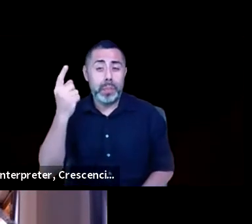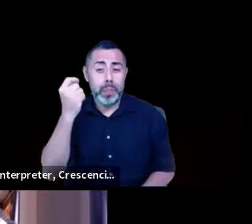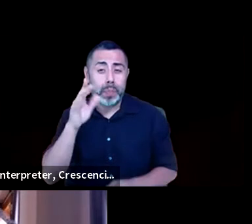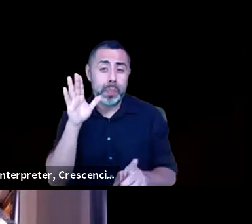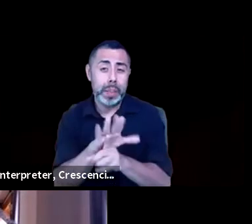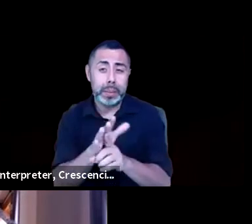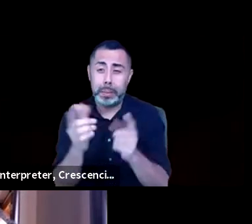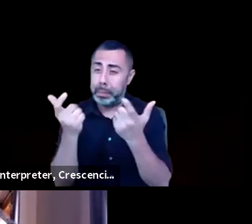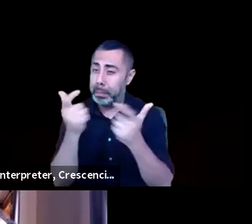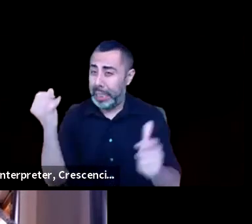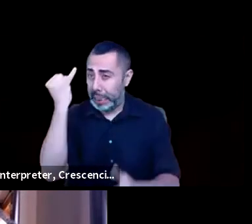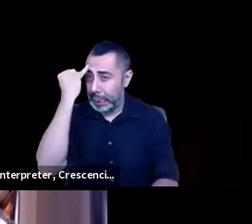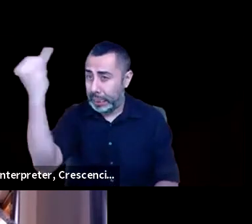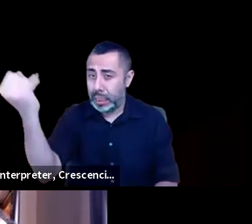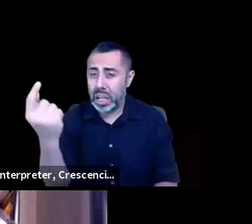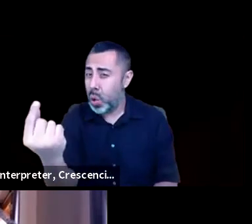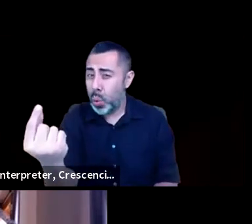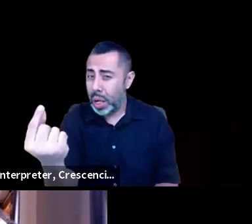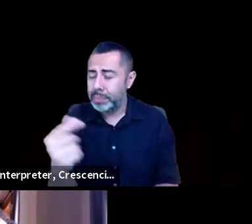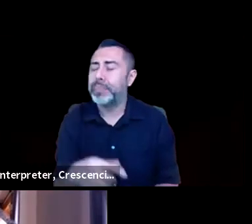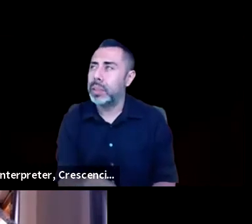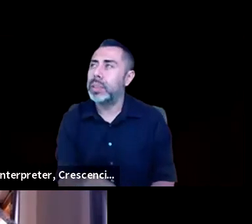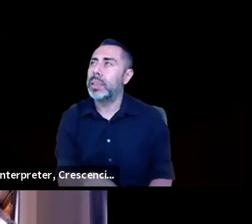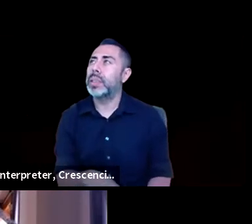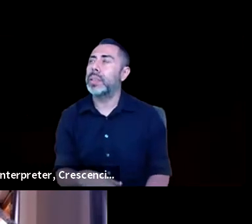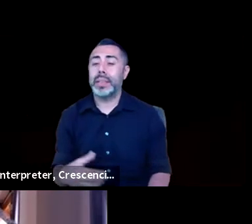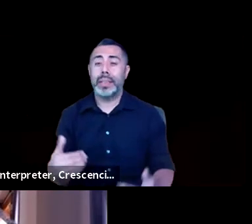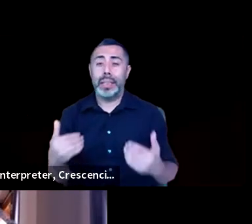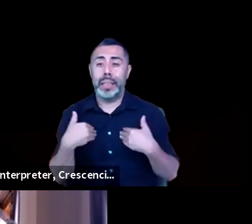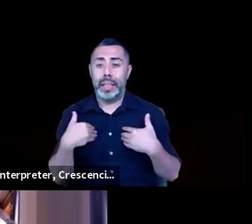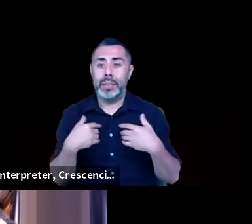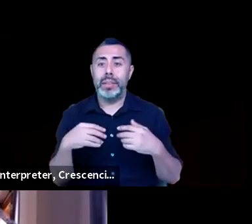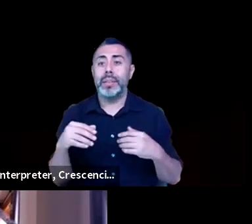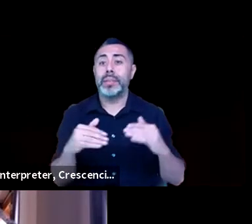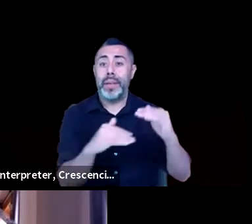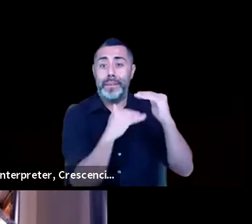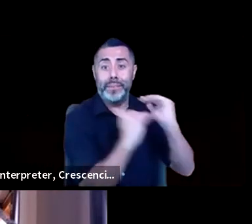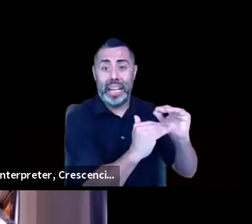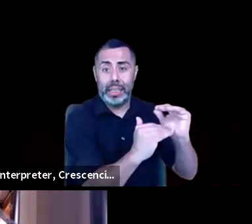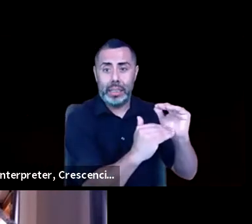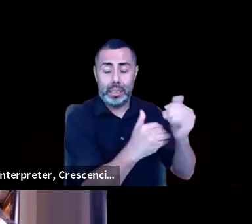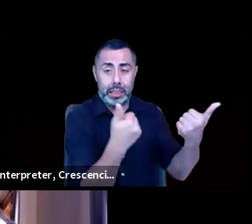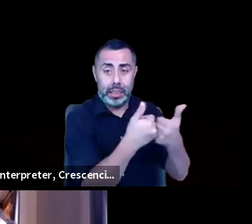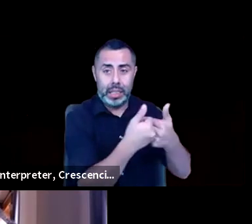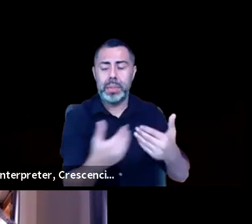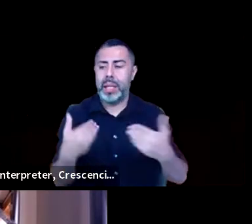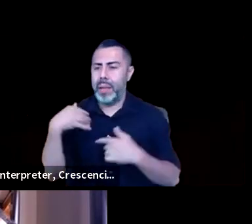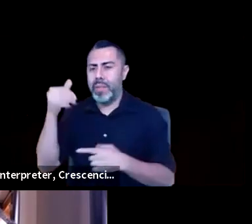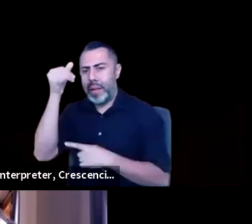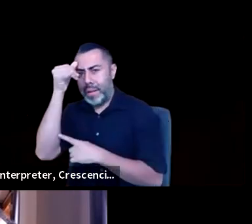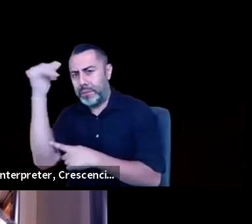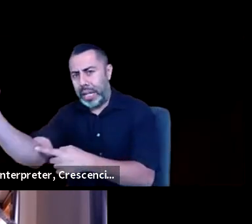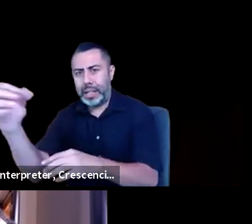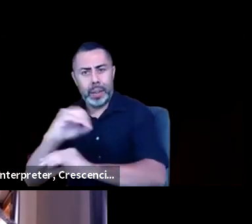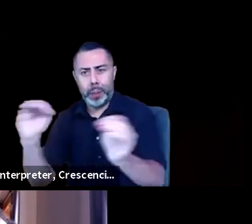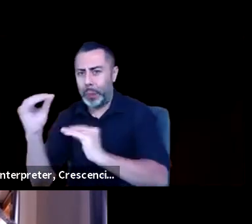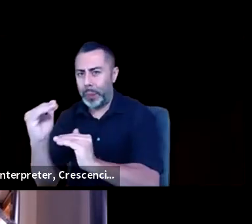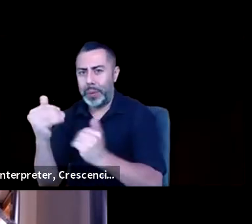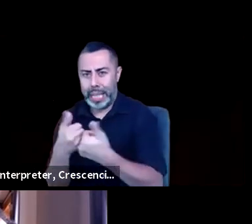The big idea being that there is a finite game and there is an infinite game. And the question